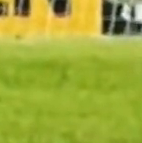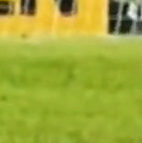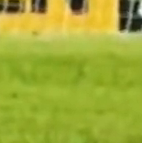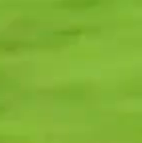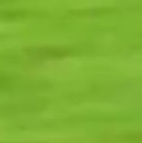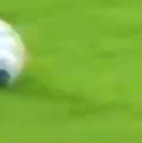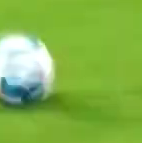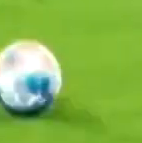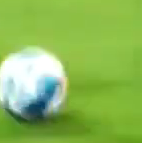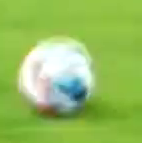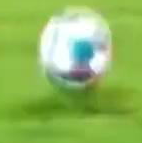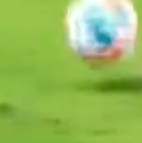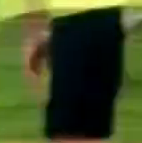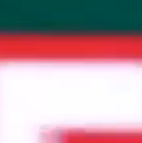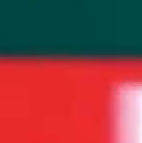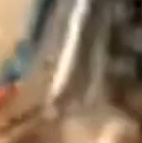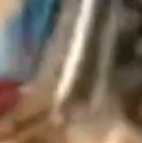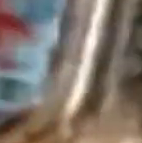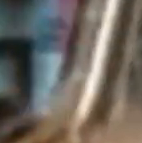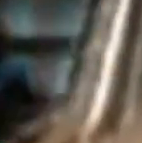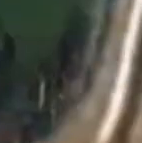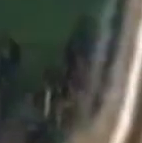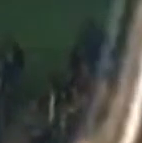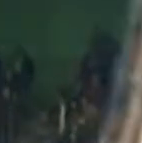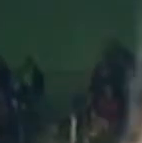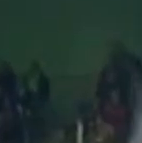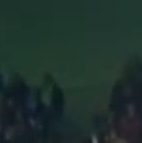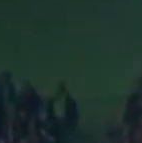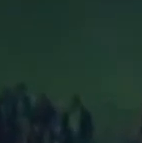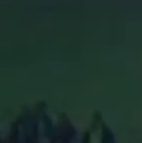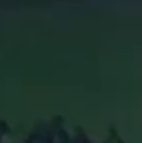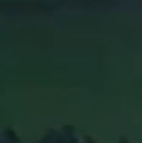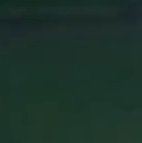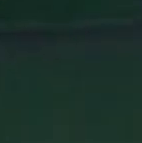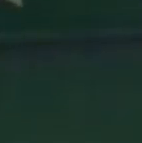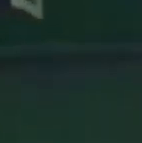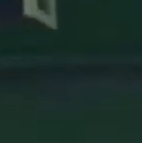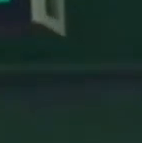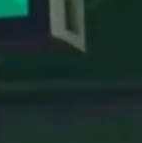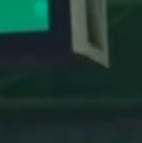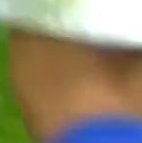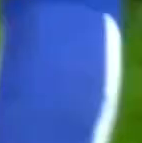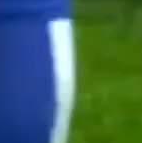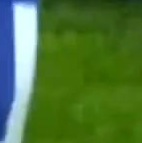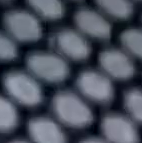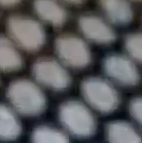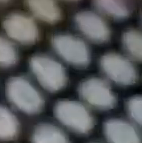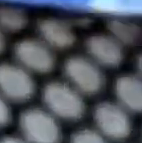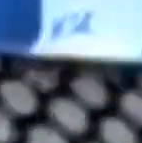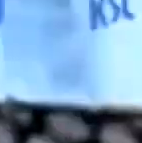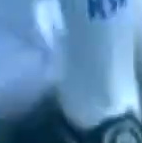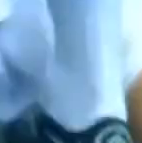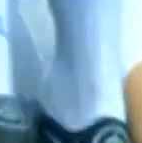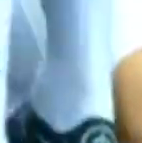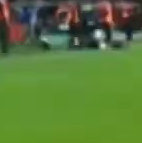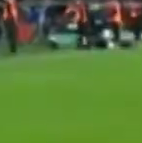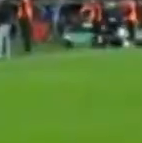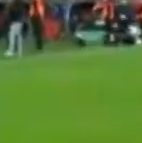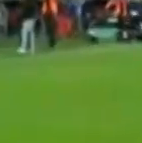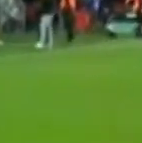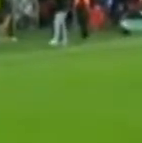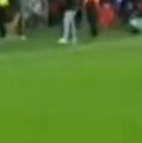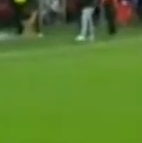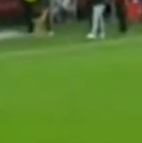of the sides to have won the DFB Pokal over the last 29 years are already out this year. And Leverkusen are knocked out